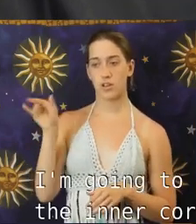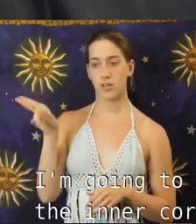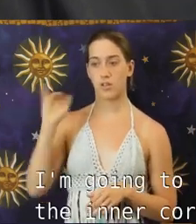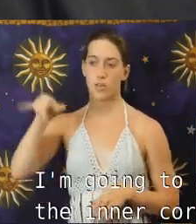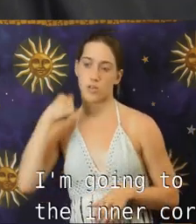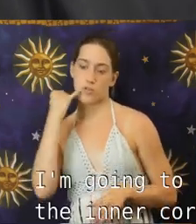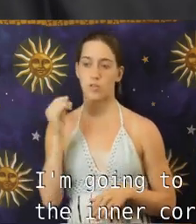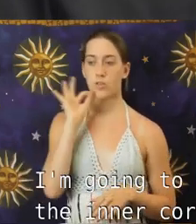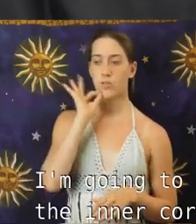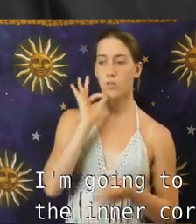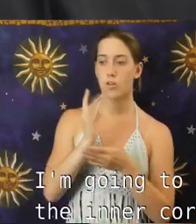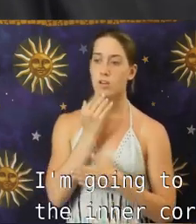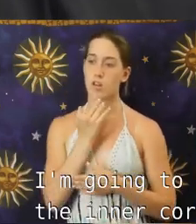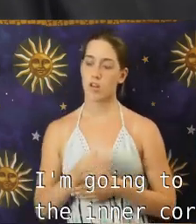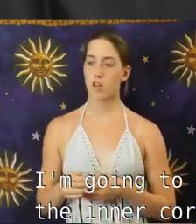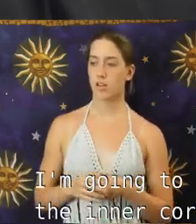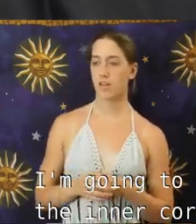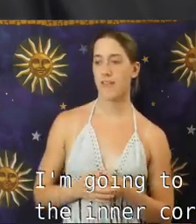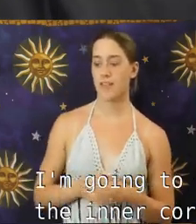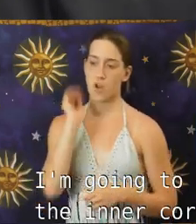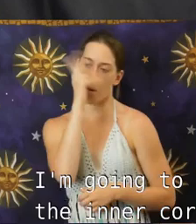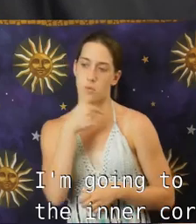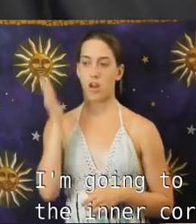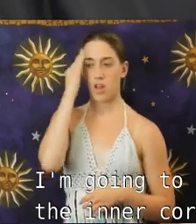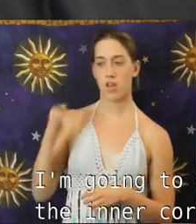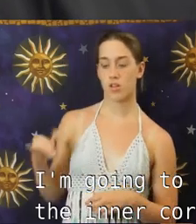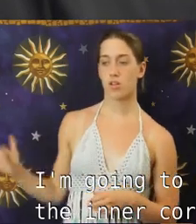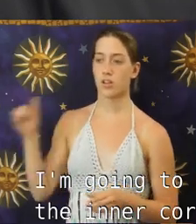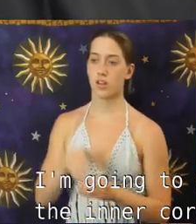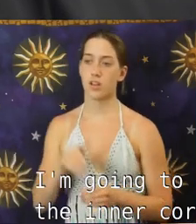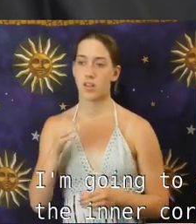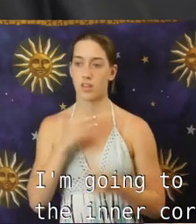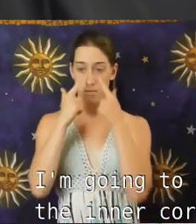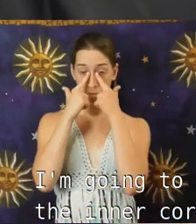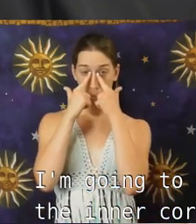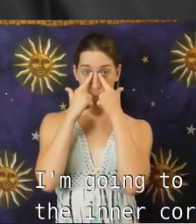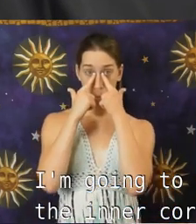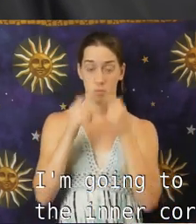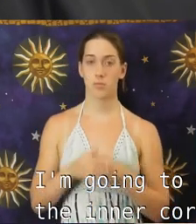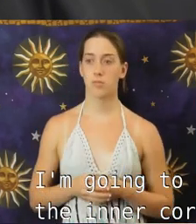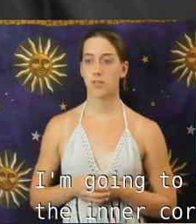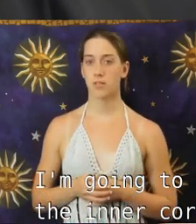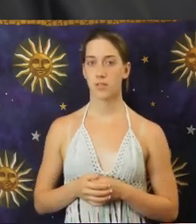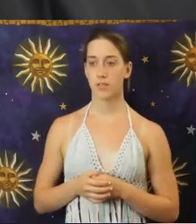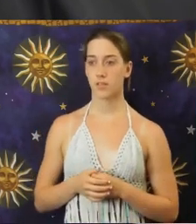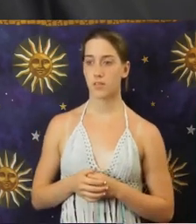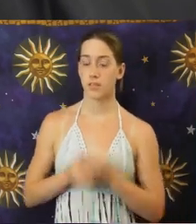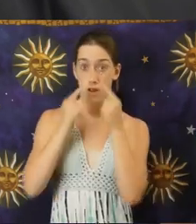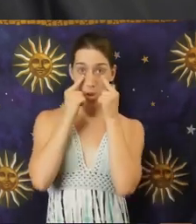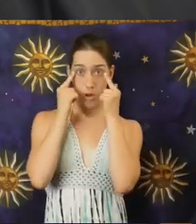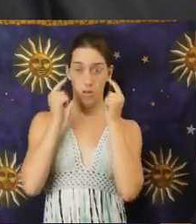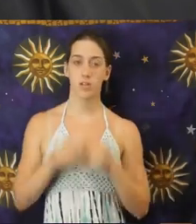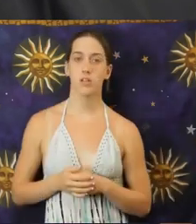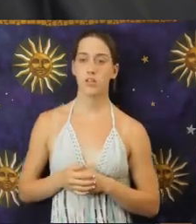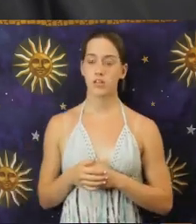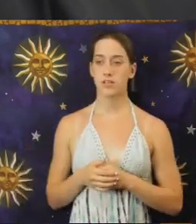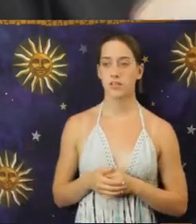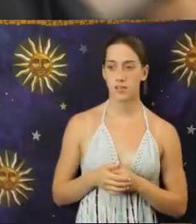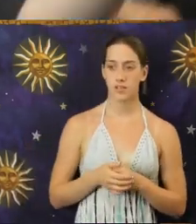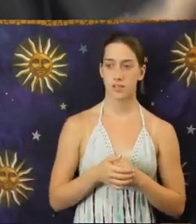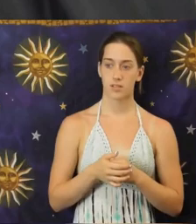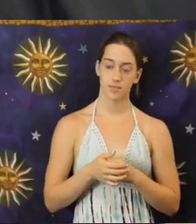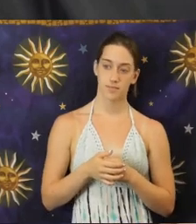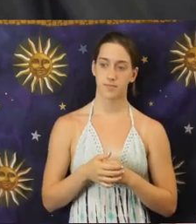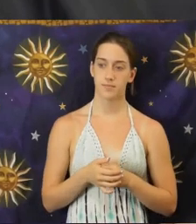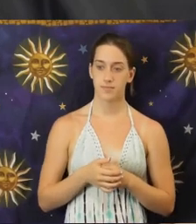I'm going to put this Juicy Fruit color, this really pretty gold, in the inner corner and under my lash line. If I can find the right freaking brush. There we go.